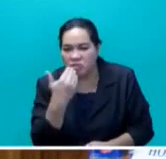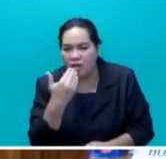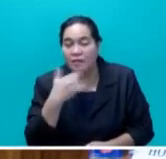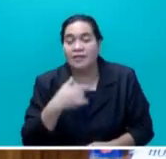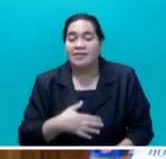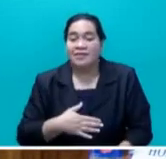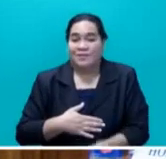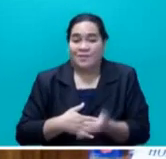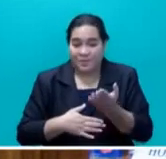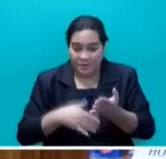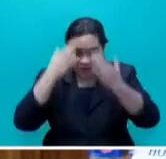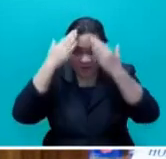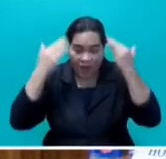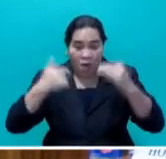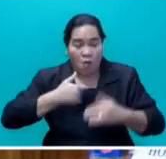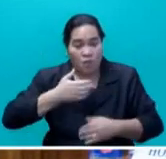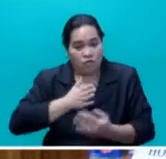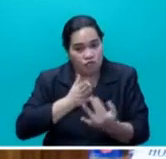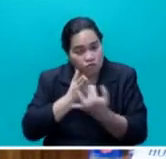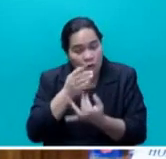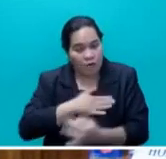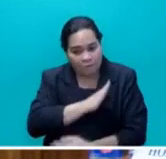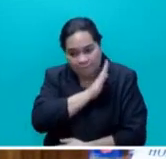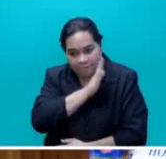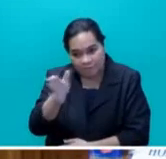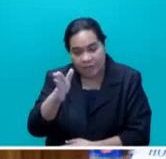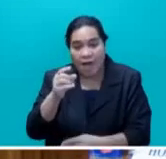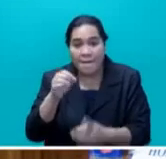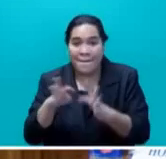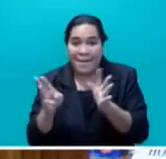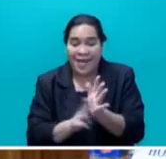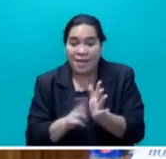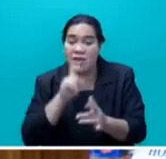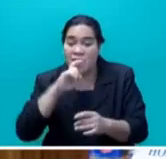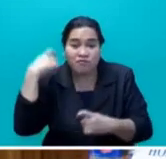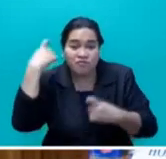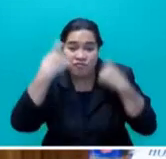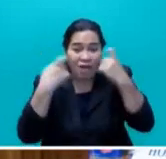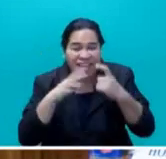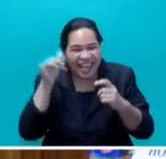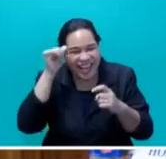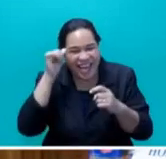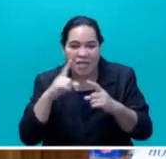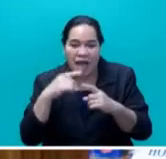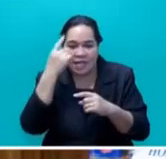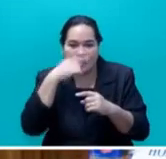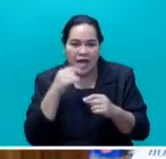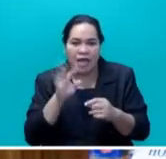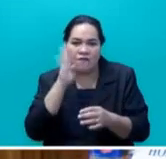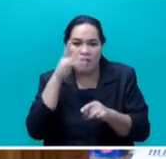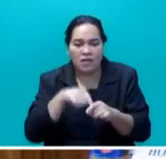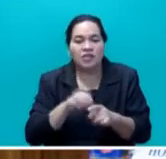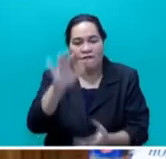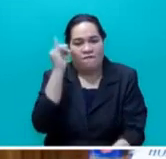Speaker, through you, I would like to say to the Honourable Prime Minister, if you're concerned about those orange emojis, as you mentioned yesterday, they are your